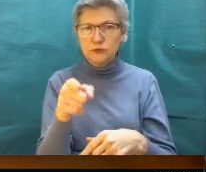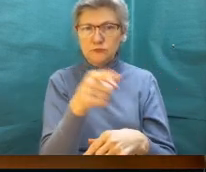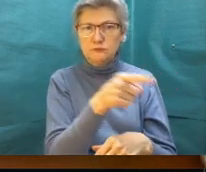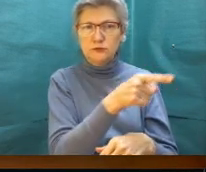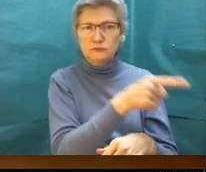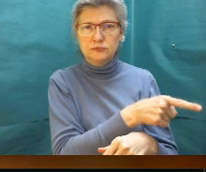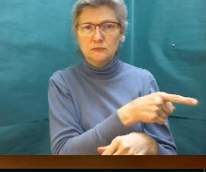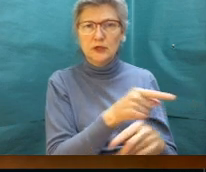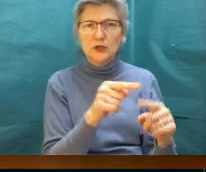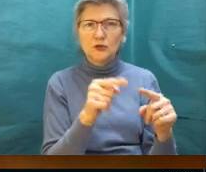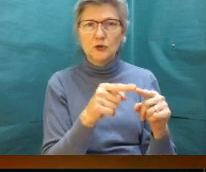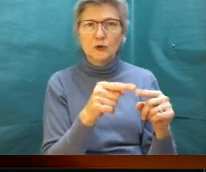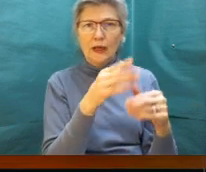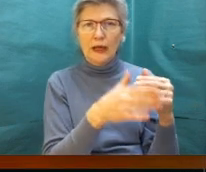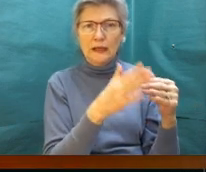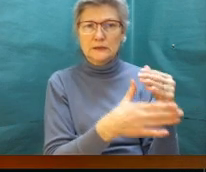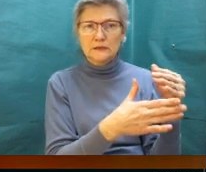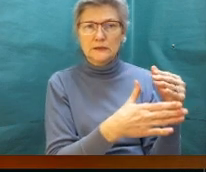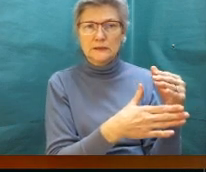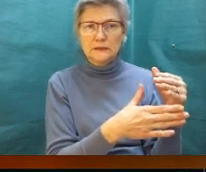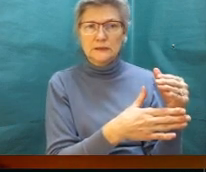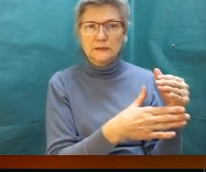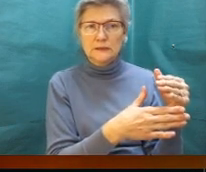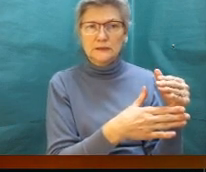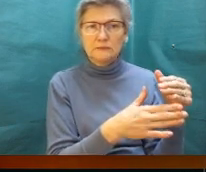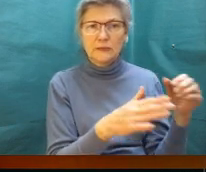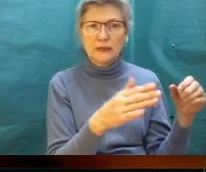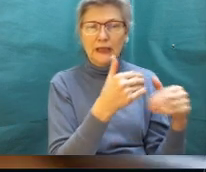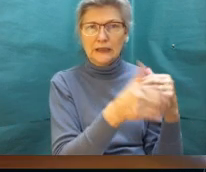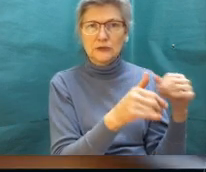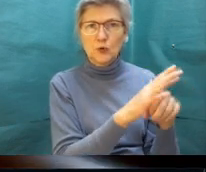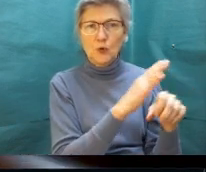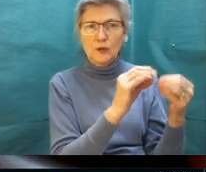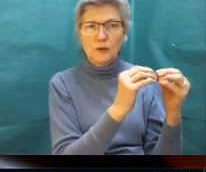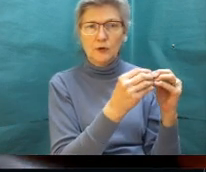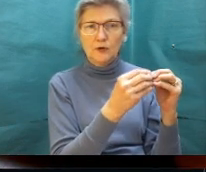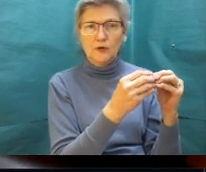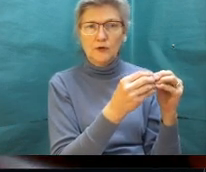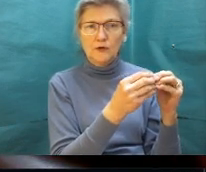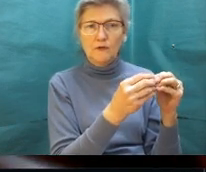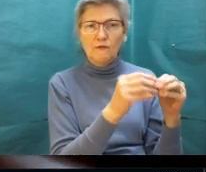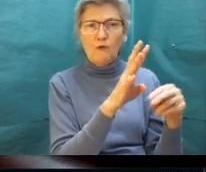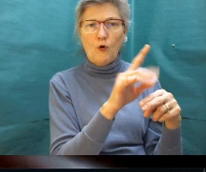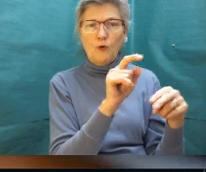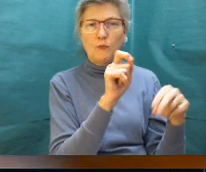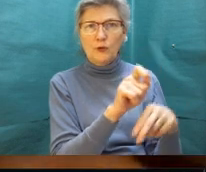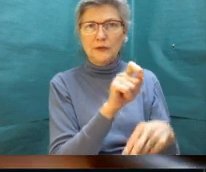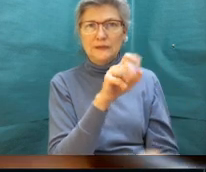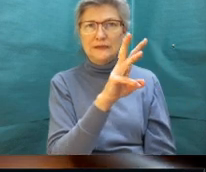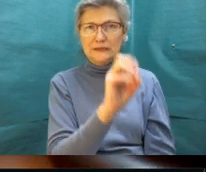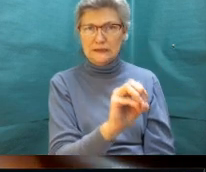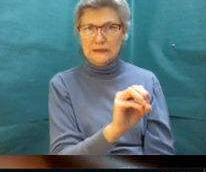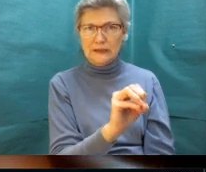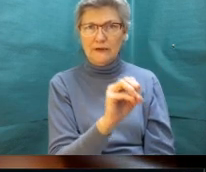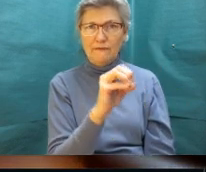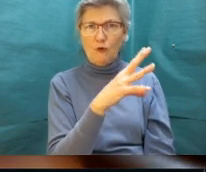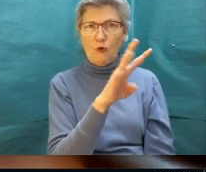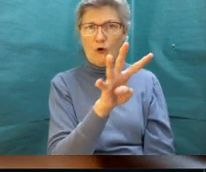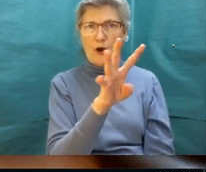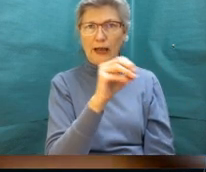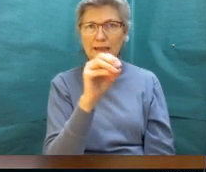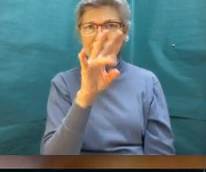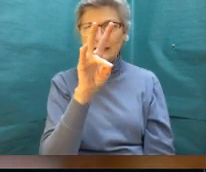way until I get to my next whole number. So I have 4 and 60 hundredths, 4